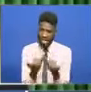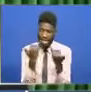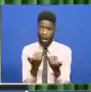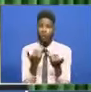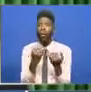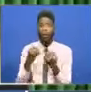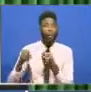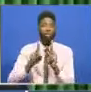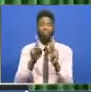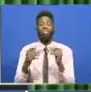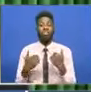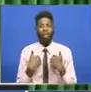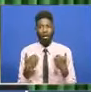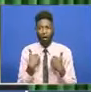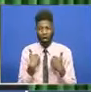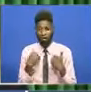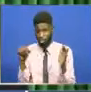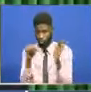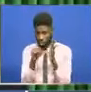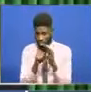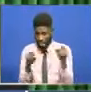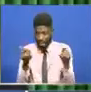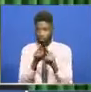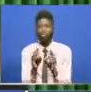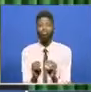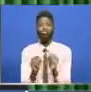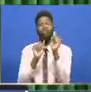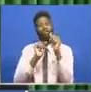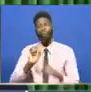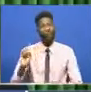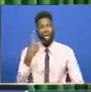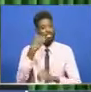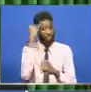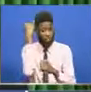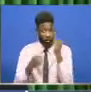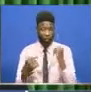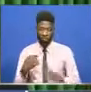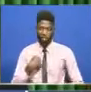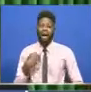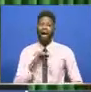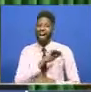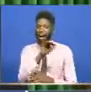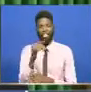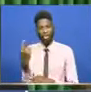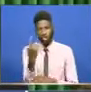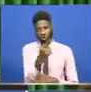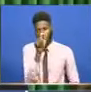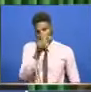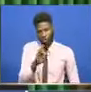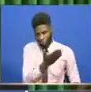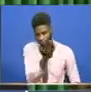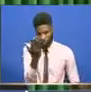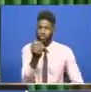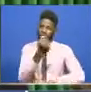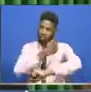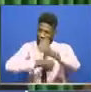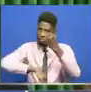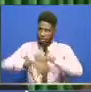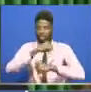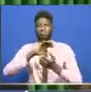that once and for all. And I am really calling upon each and every one of you to be active